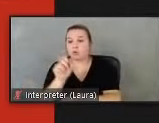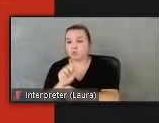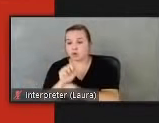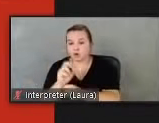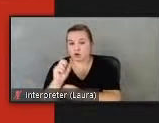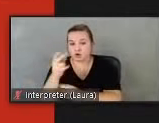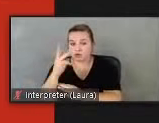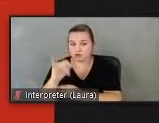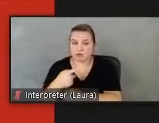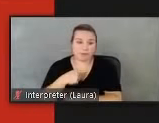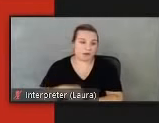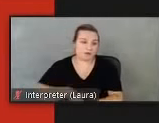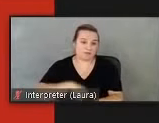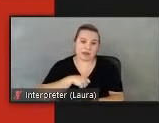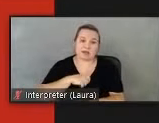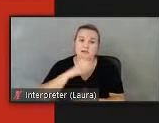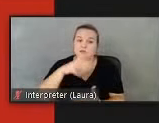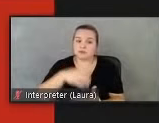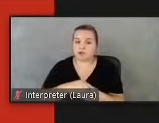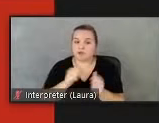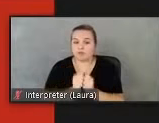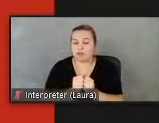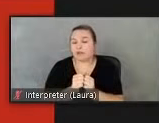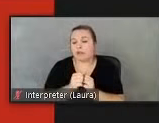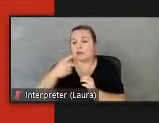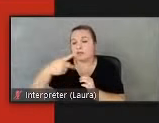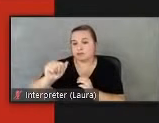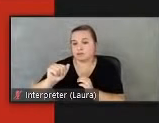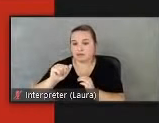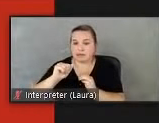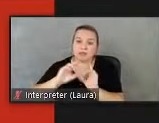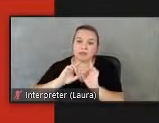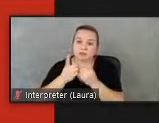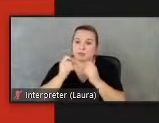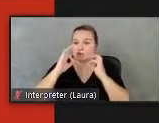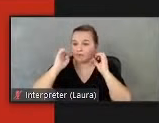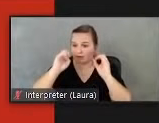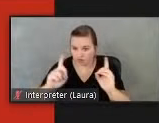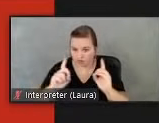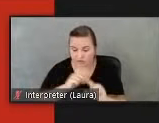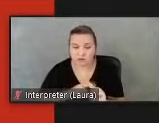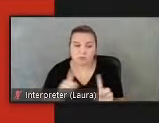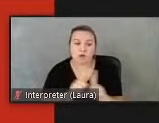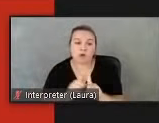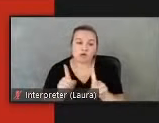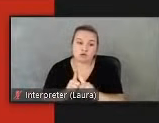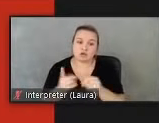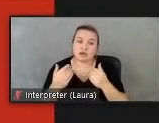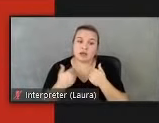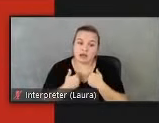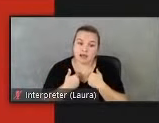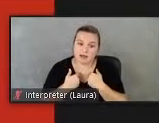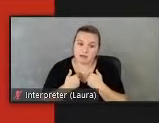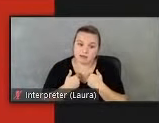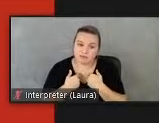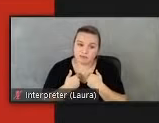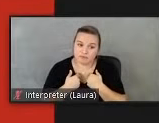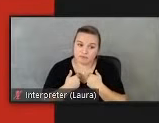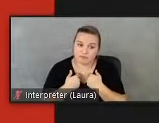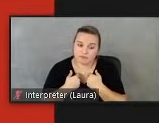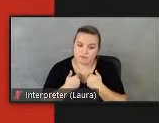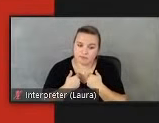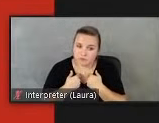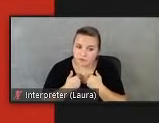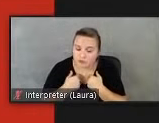I'm proud to be part of the Pennsylvania State System of Higher Education. That's my email address there. But I also have a Twitter feed and a Facebook feed, it's Sped